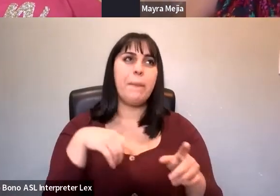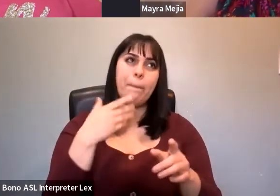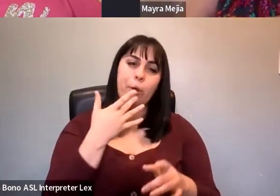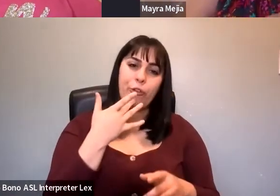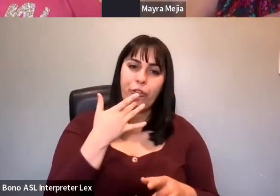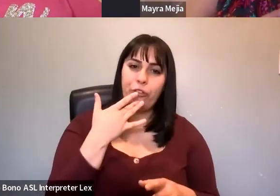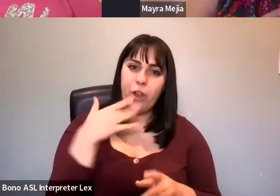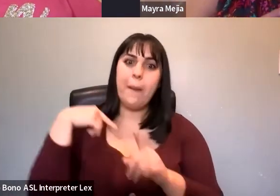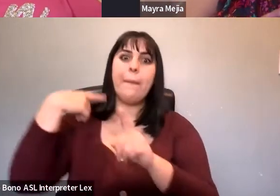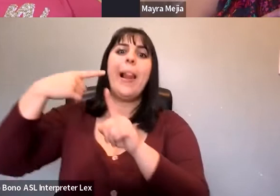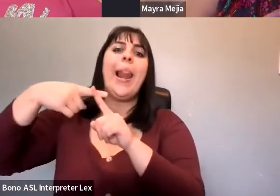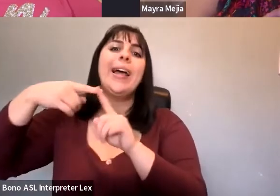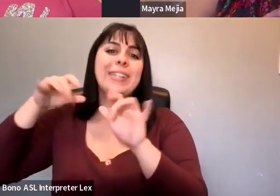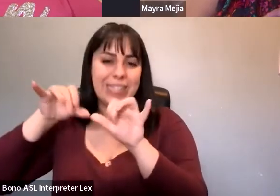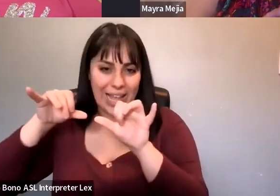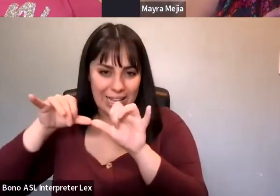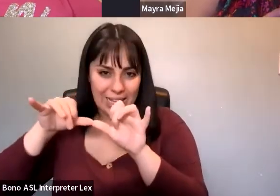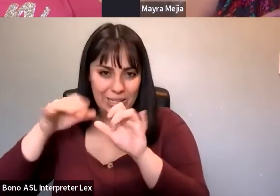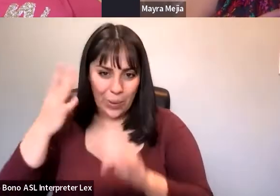because it's just the more